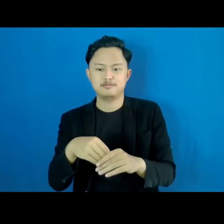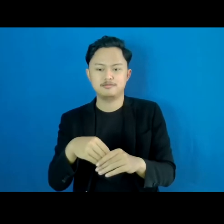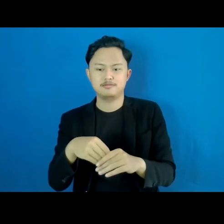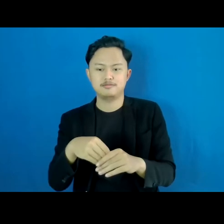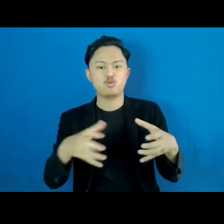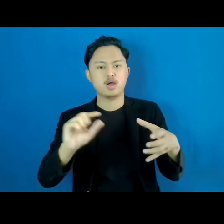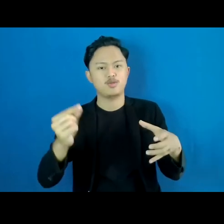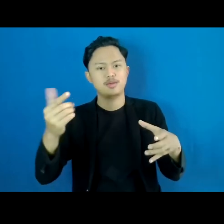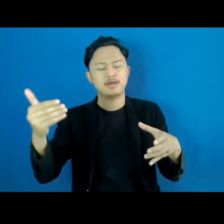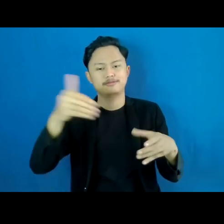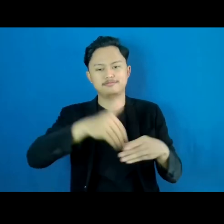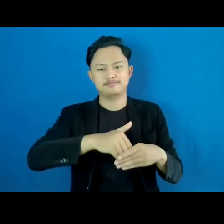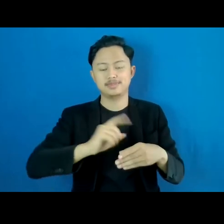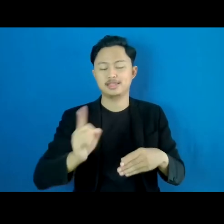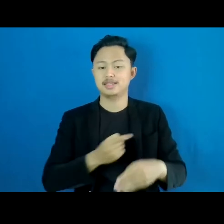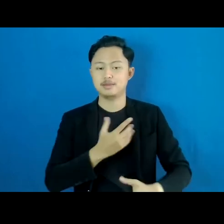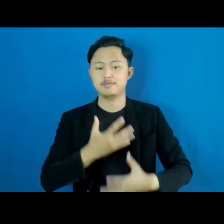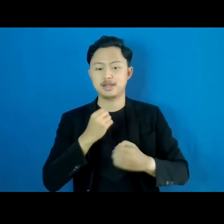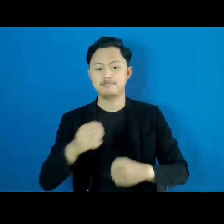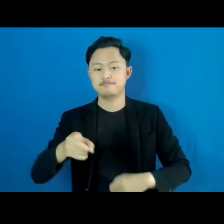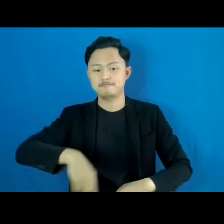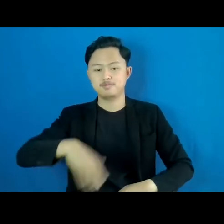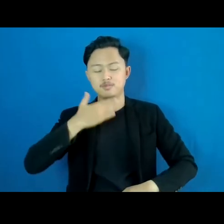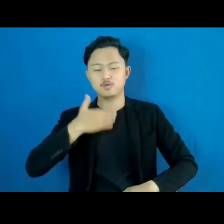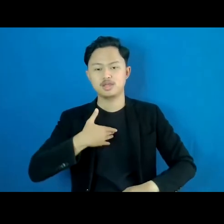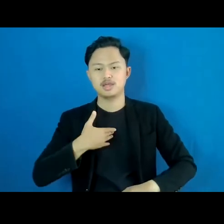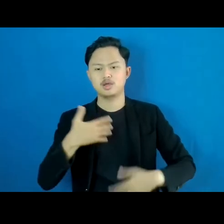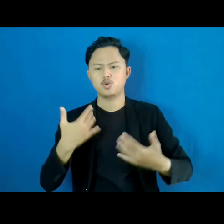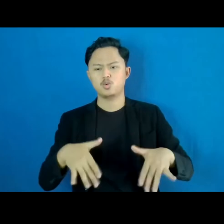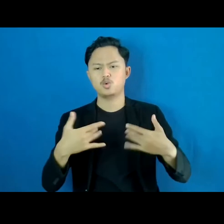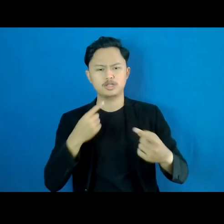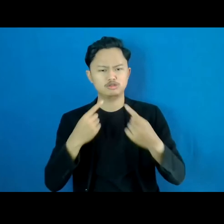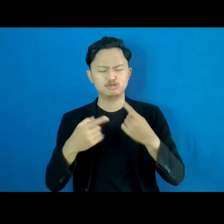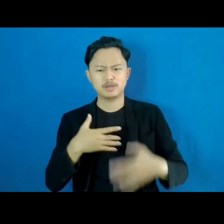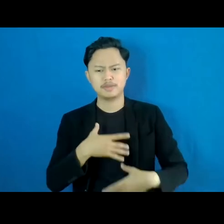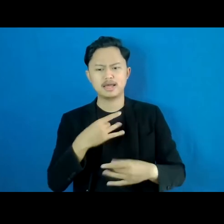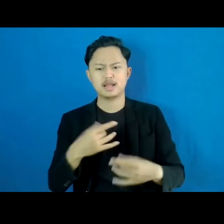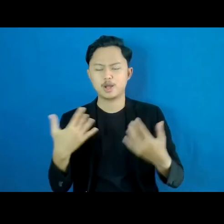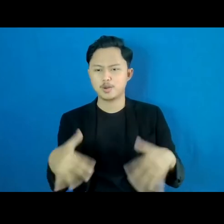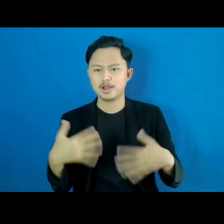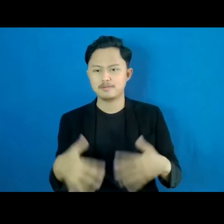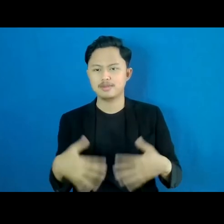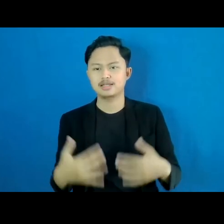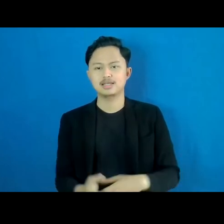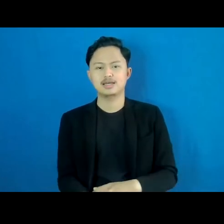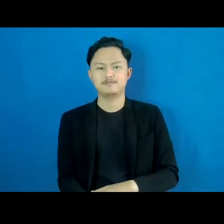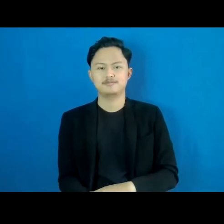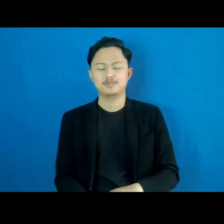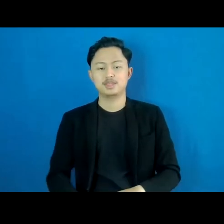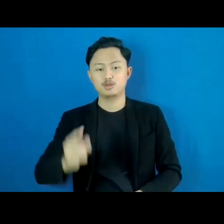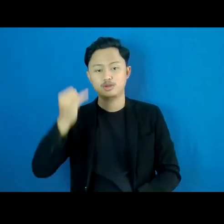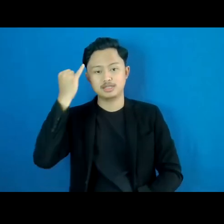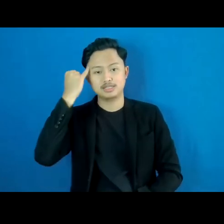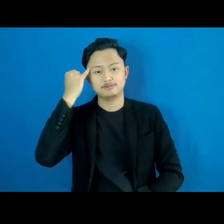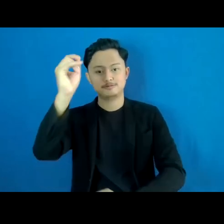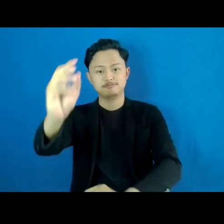well. And we hope that you had a wonderful and fruitful discussion, especially in exchanging the knowledge to